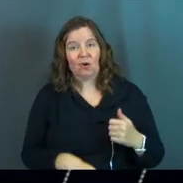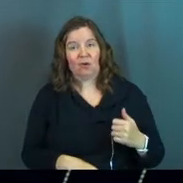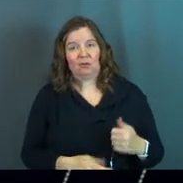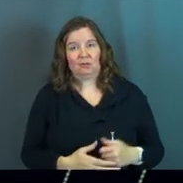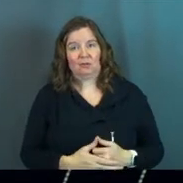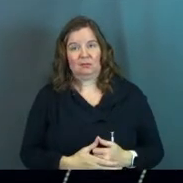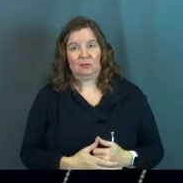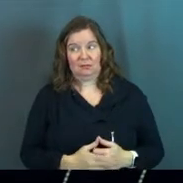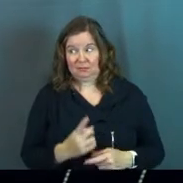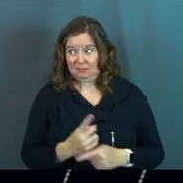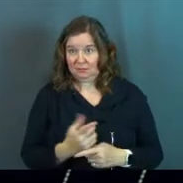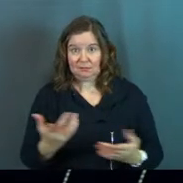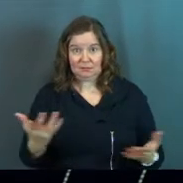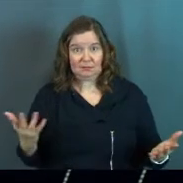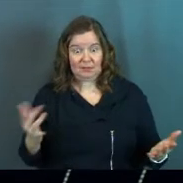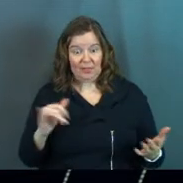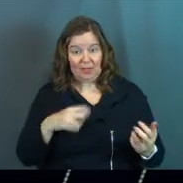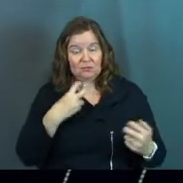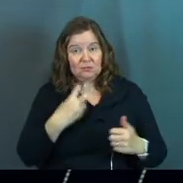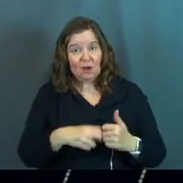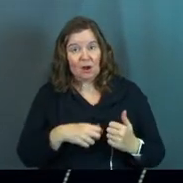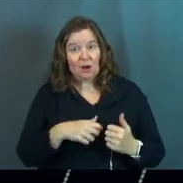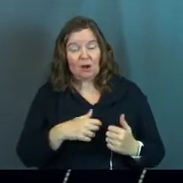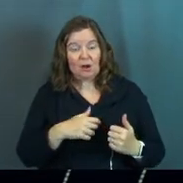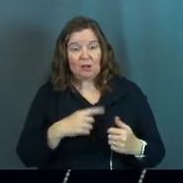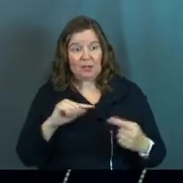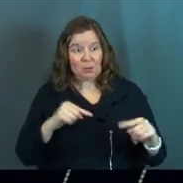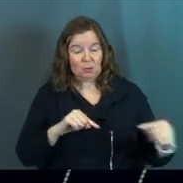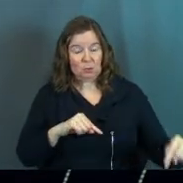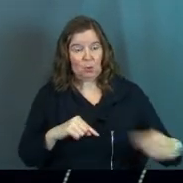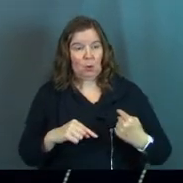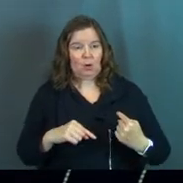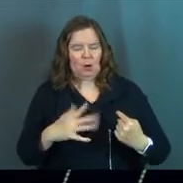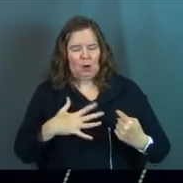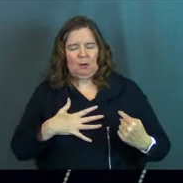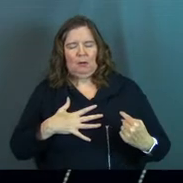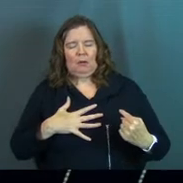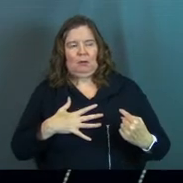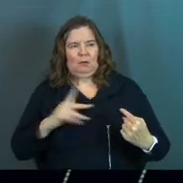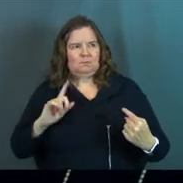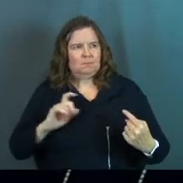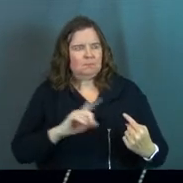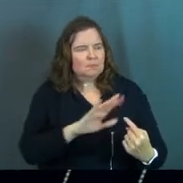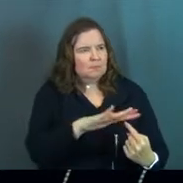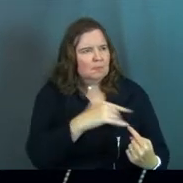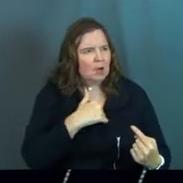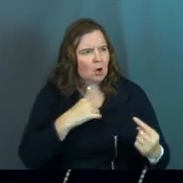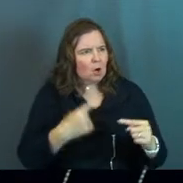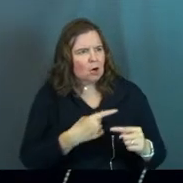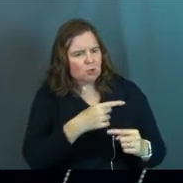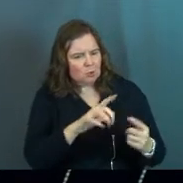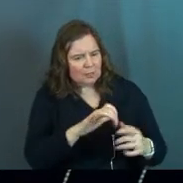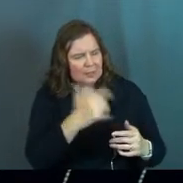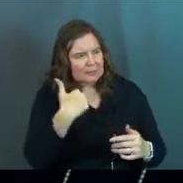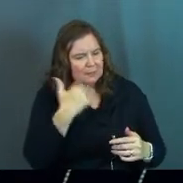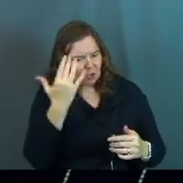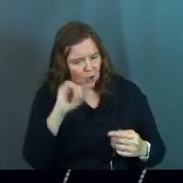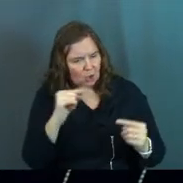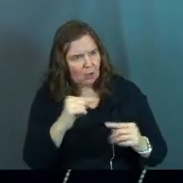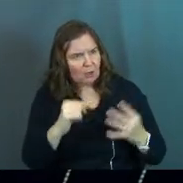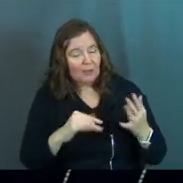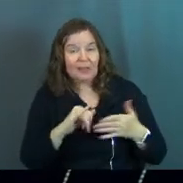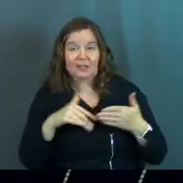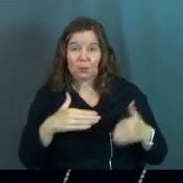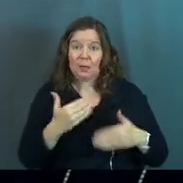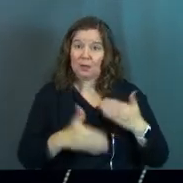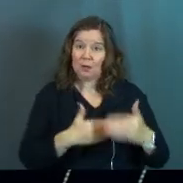hard. Amen? That's hard to go to the person and to tell them, like, this is why I'm struggling and you did this to me. That would be